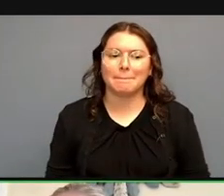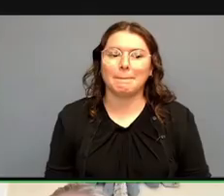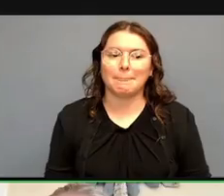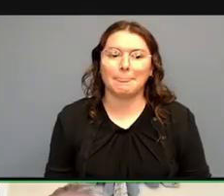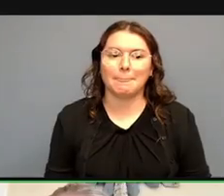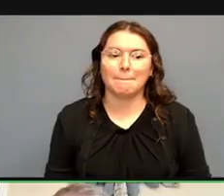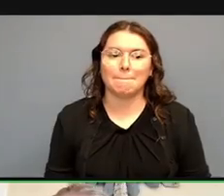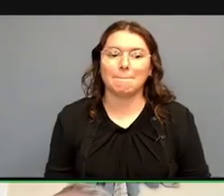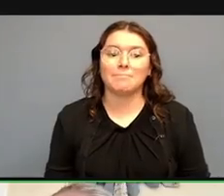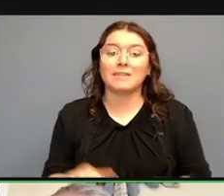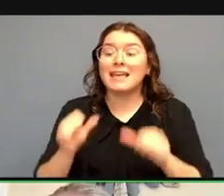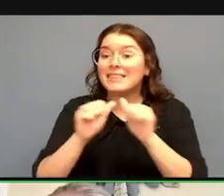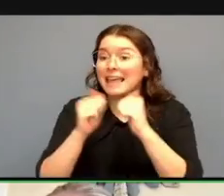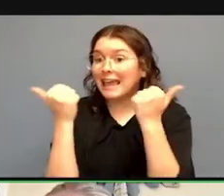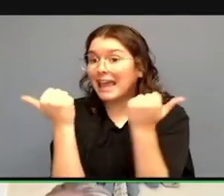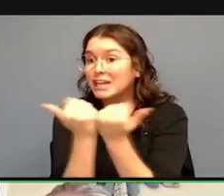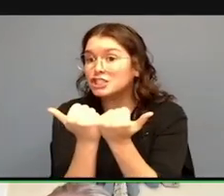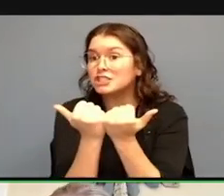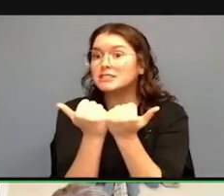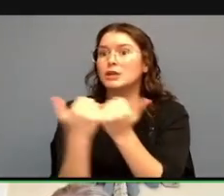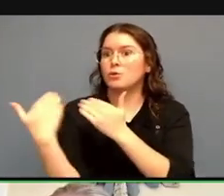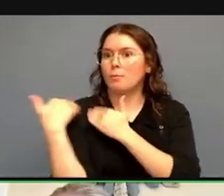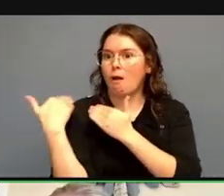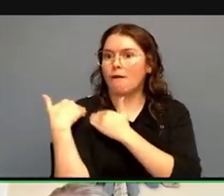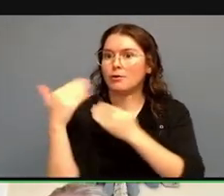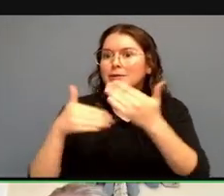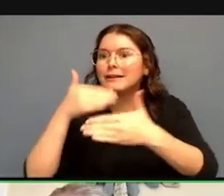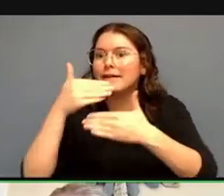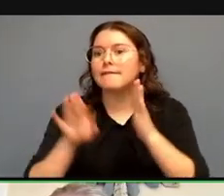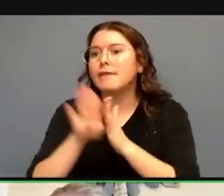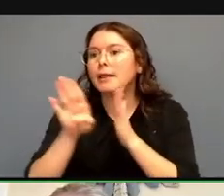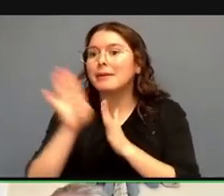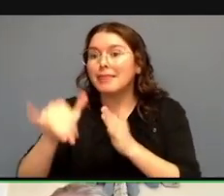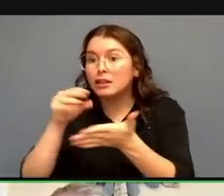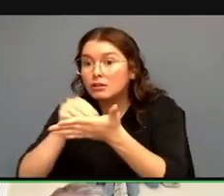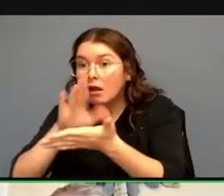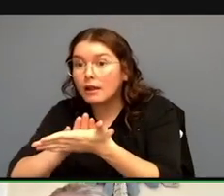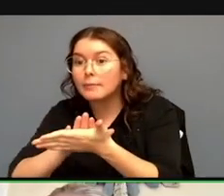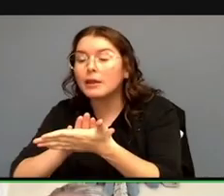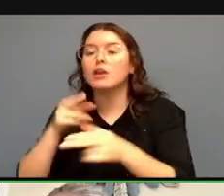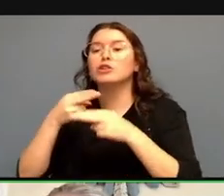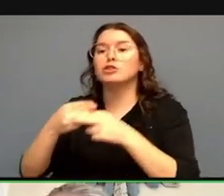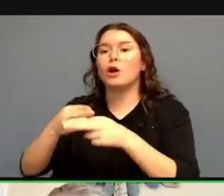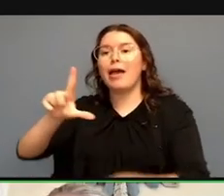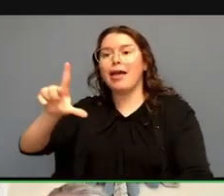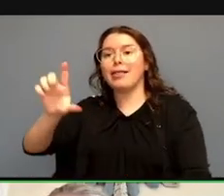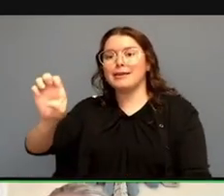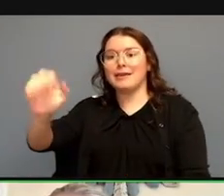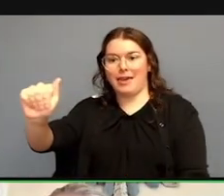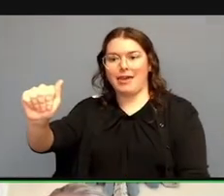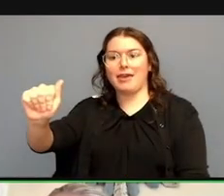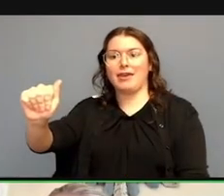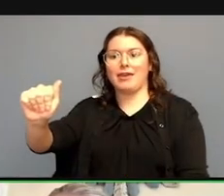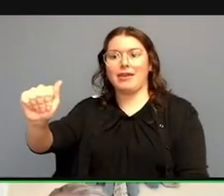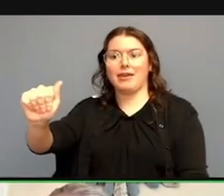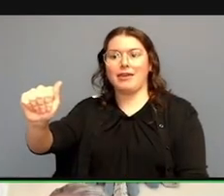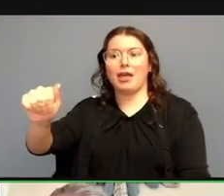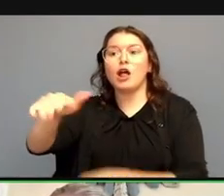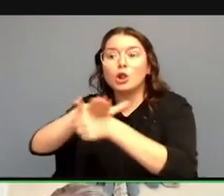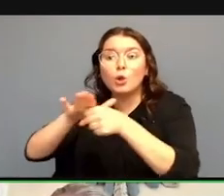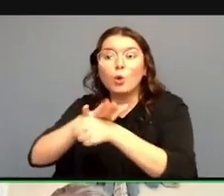The agency responsible for developing that document is called the LEA, the